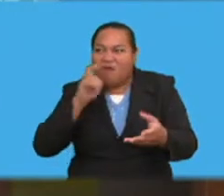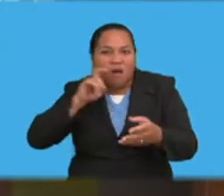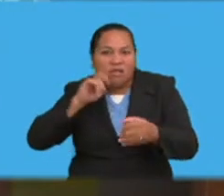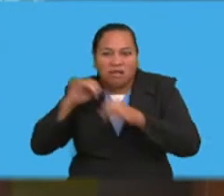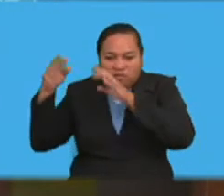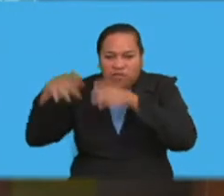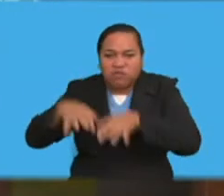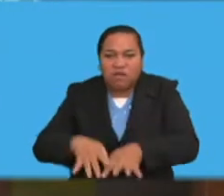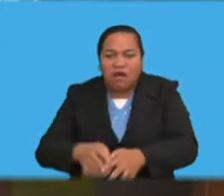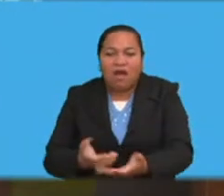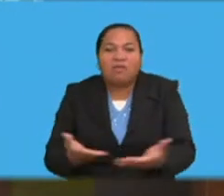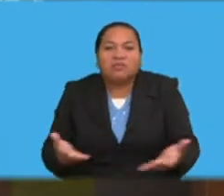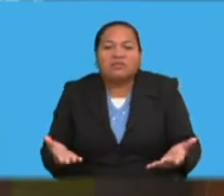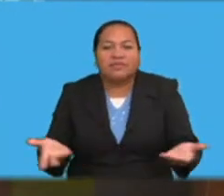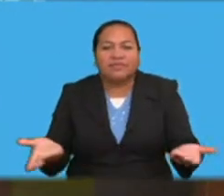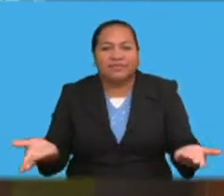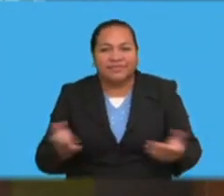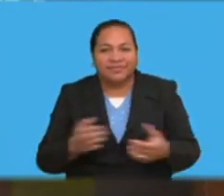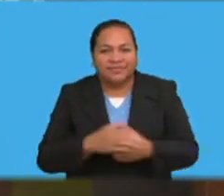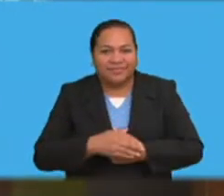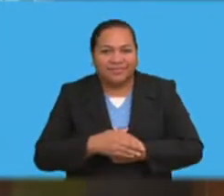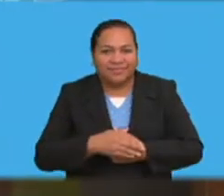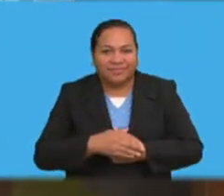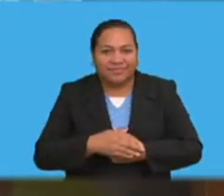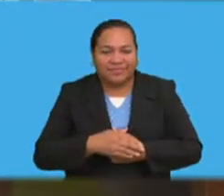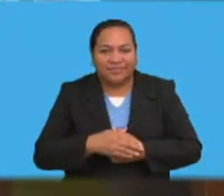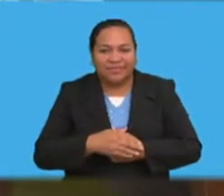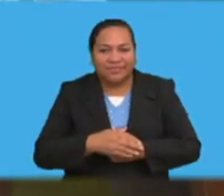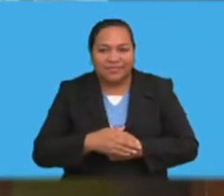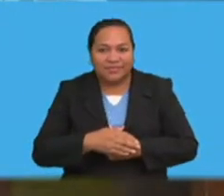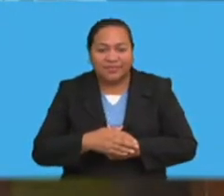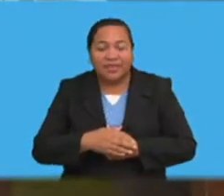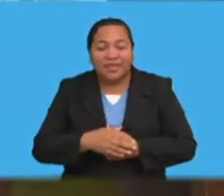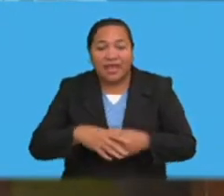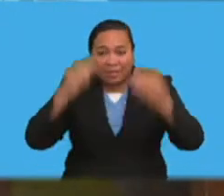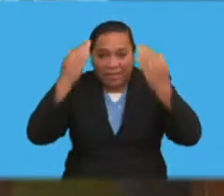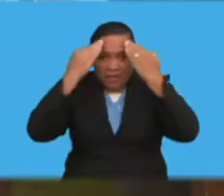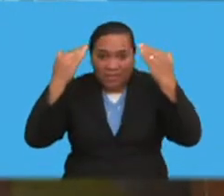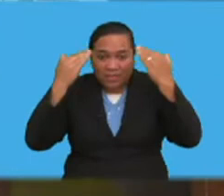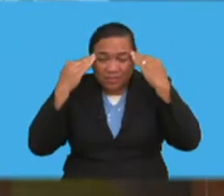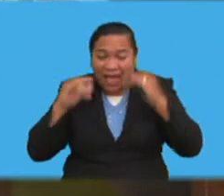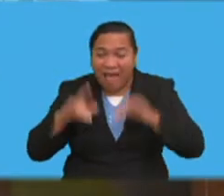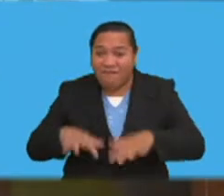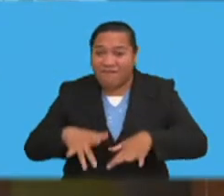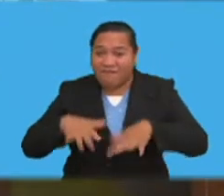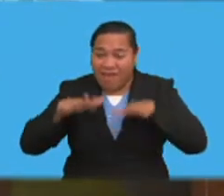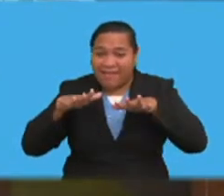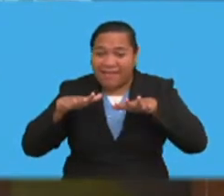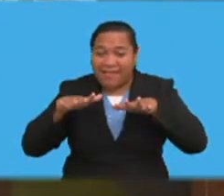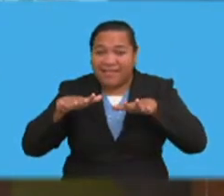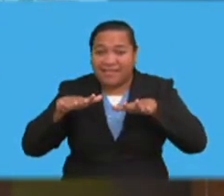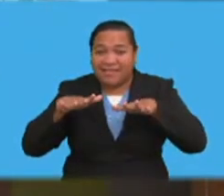runoff water, Madam Speaker. Madam Speaker, flooding